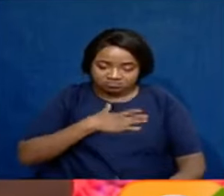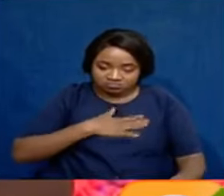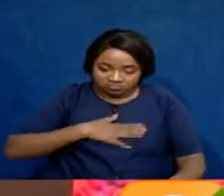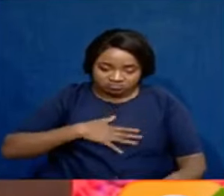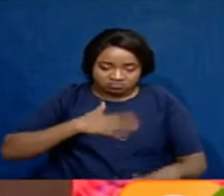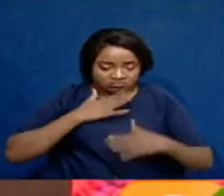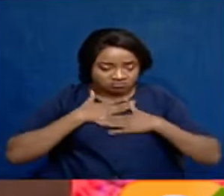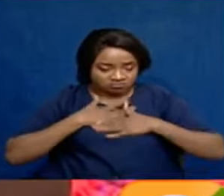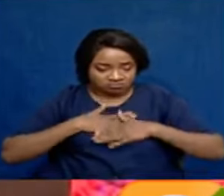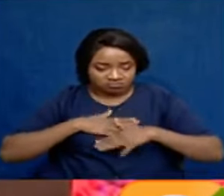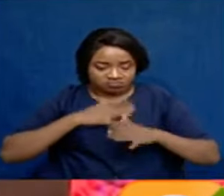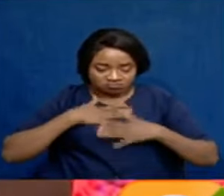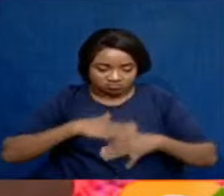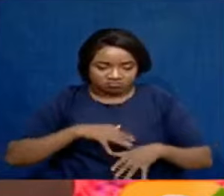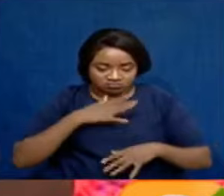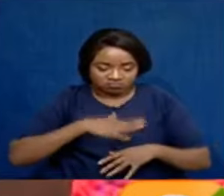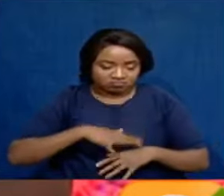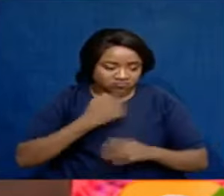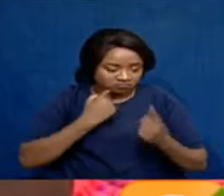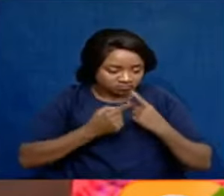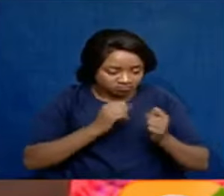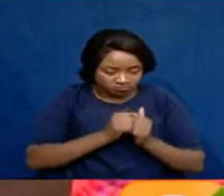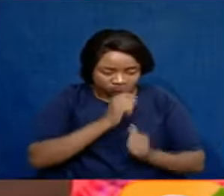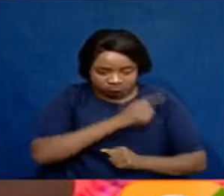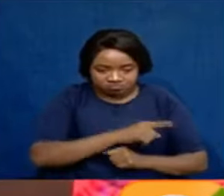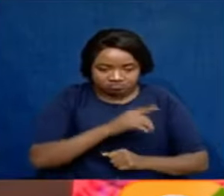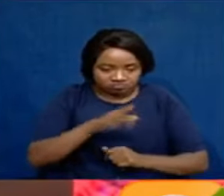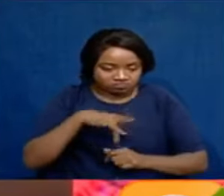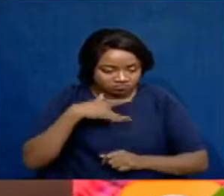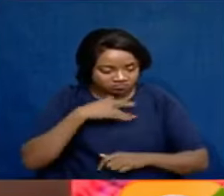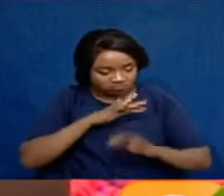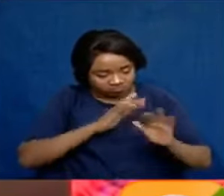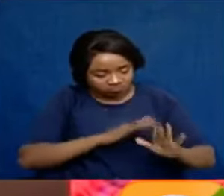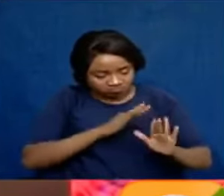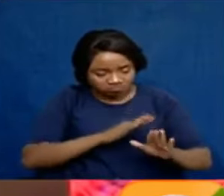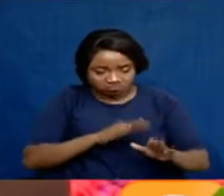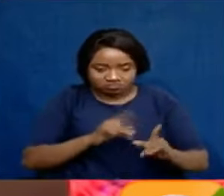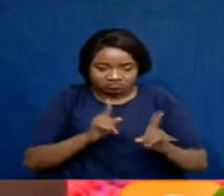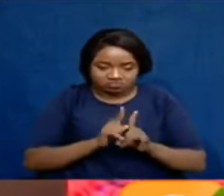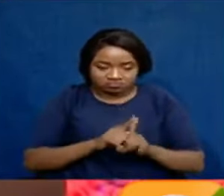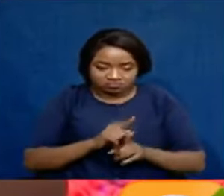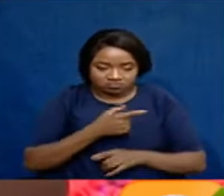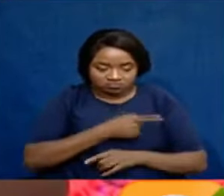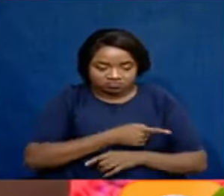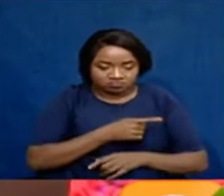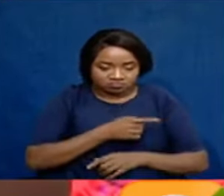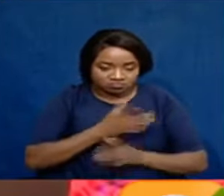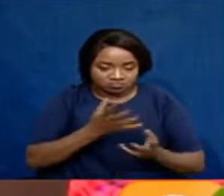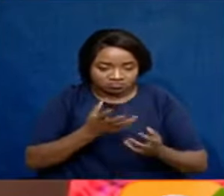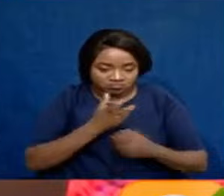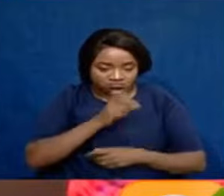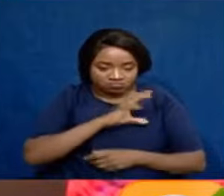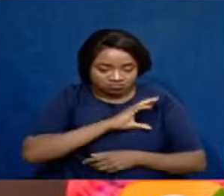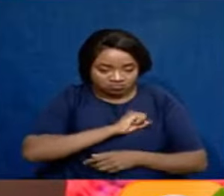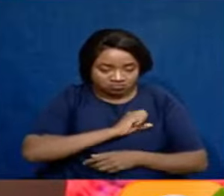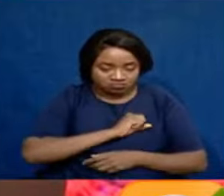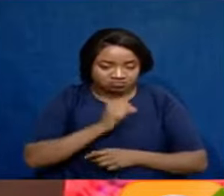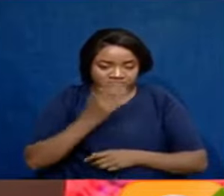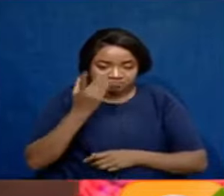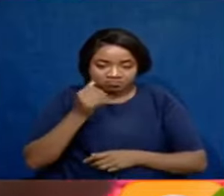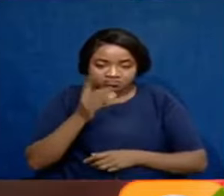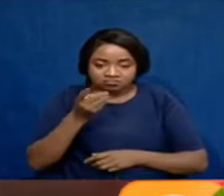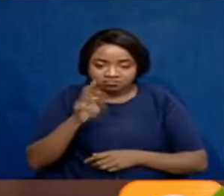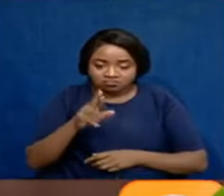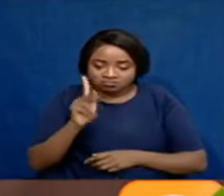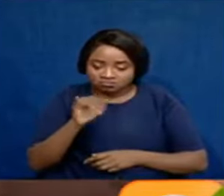a cancer, need someone to talk to him. Then you need to come to our doctor. Dr. Kimani is going to assess and send